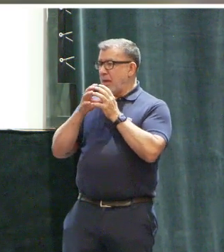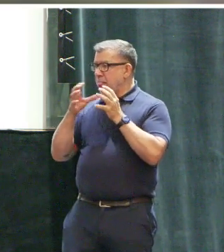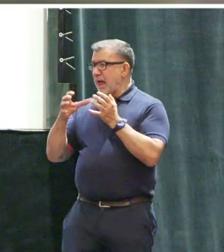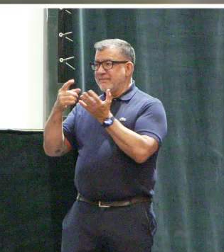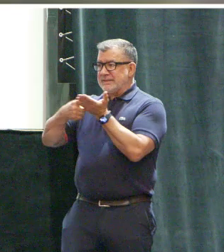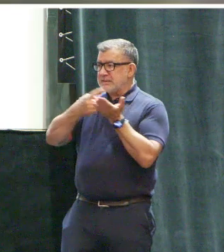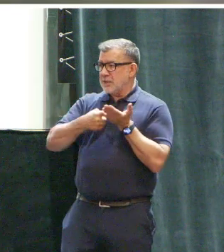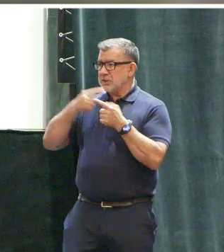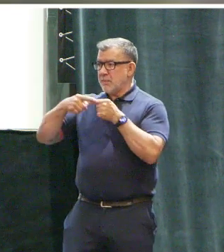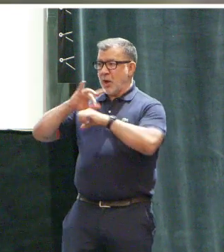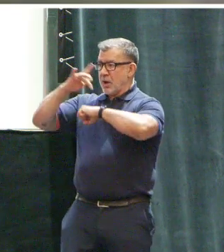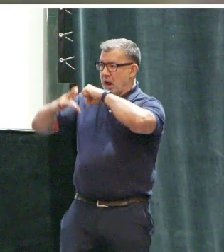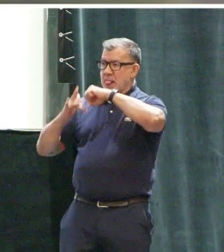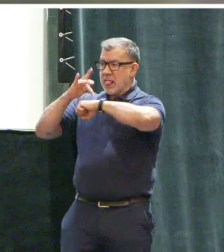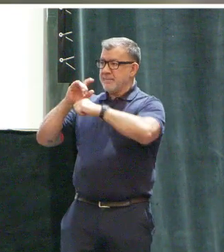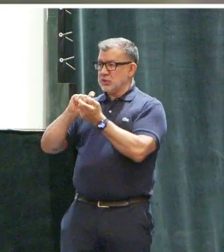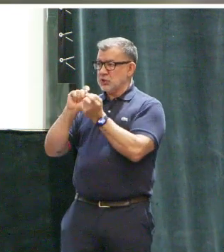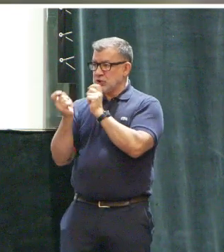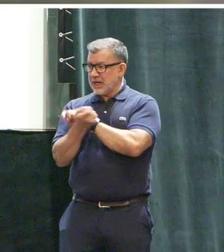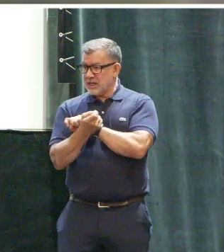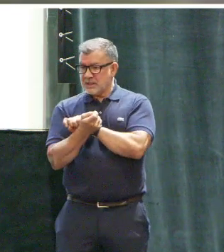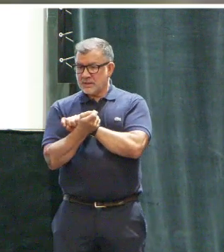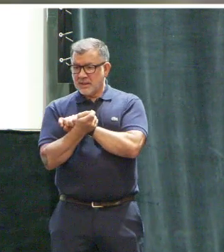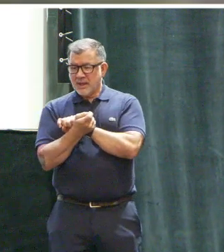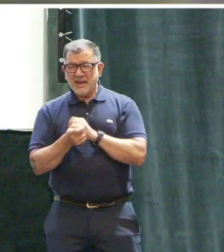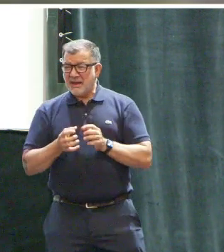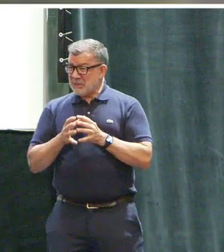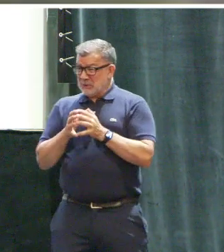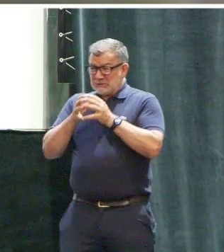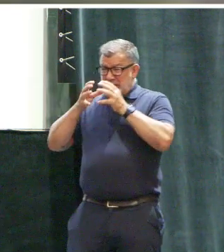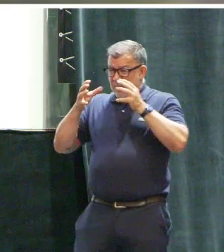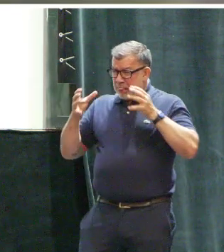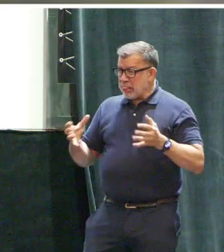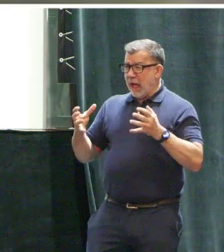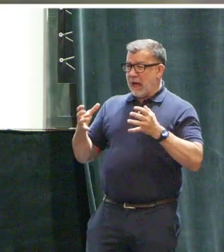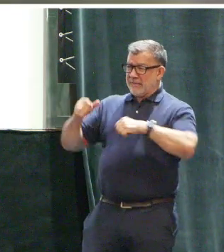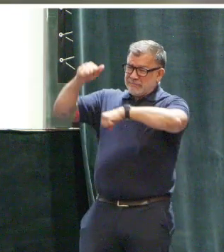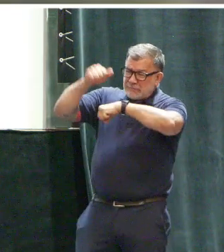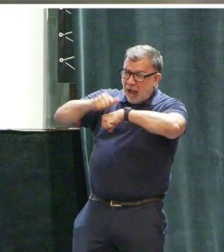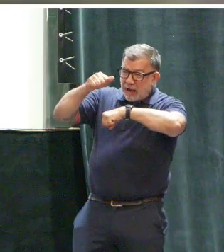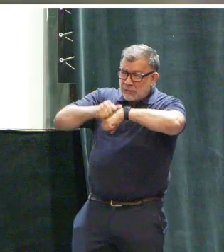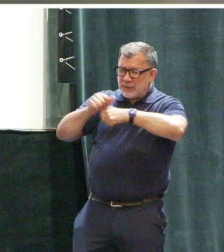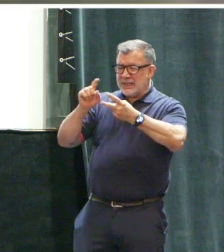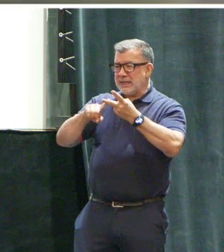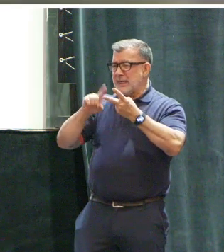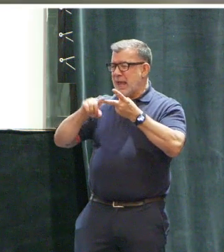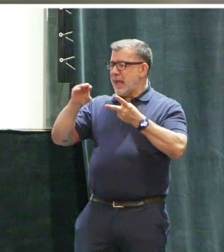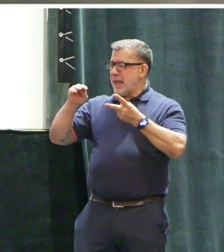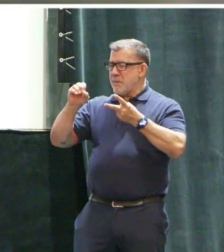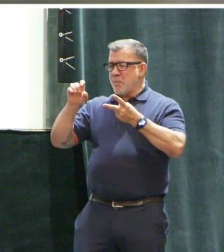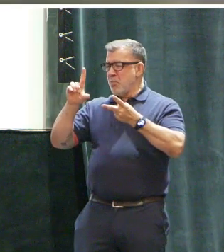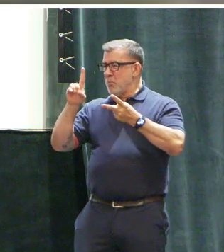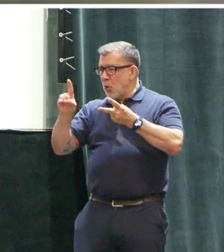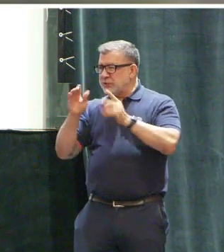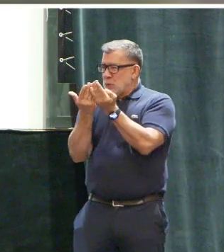change, there's a lot of molded concrete and a lot of walls. We had a presentation from Jordan